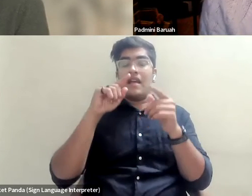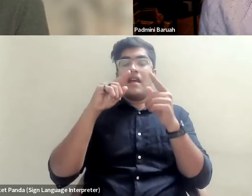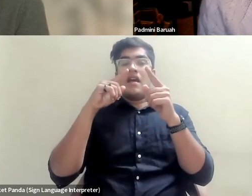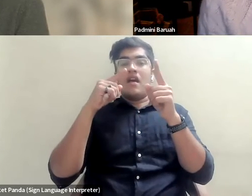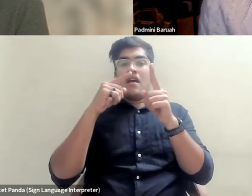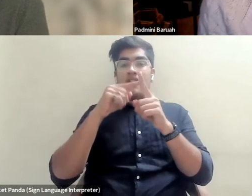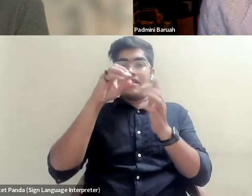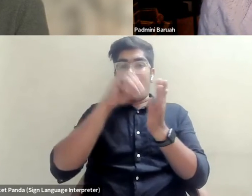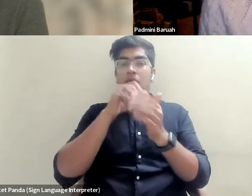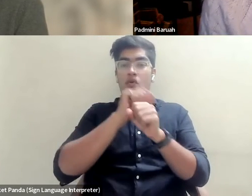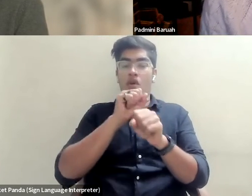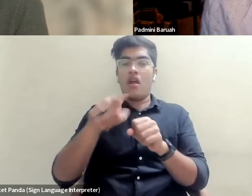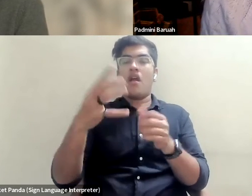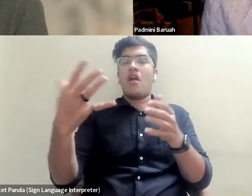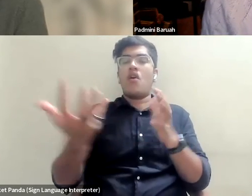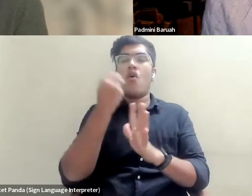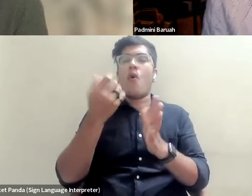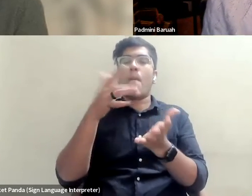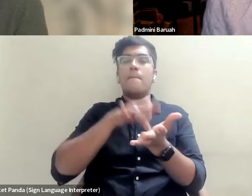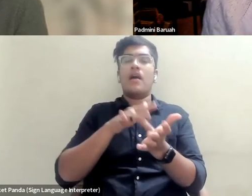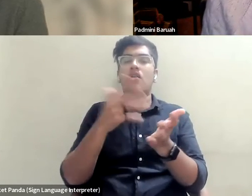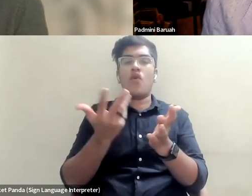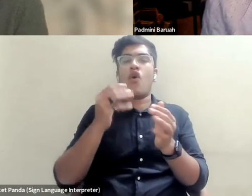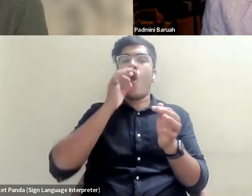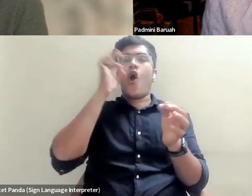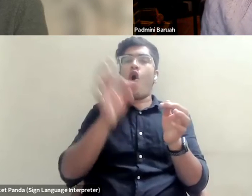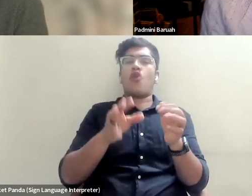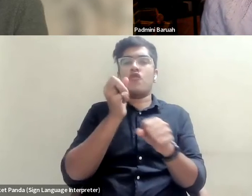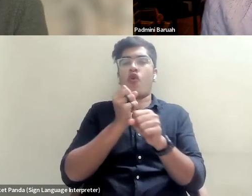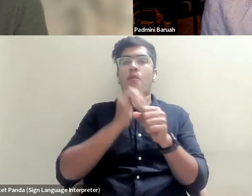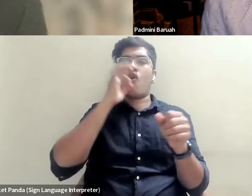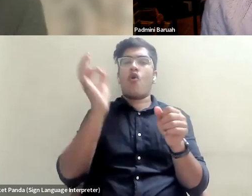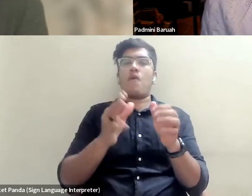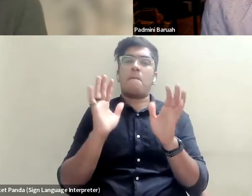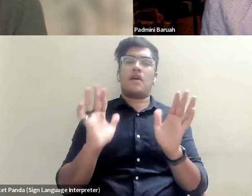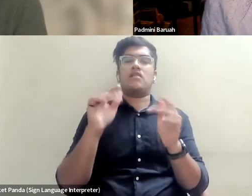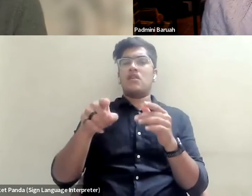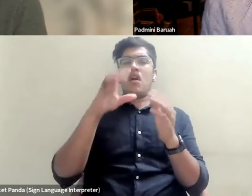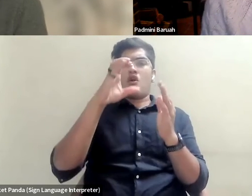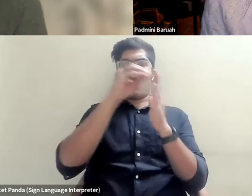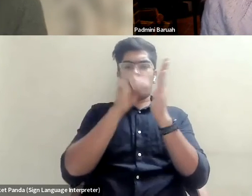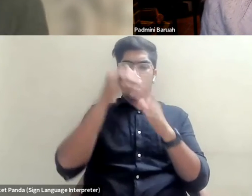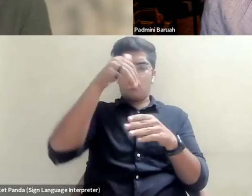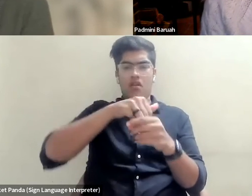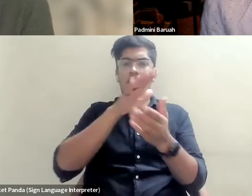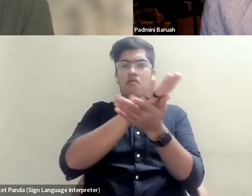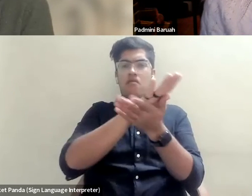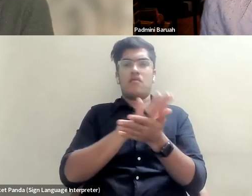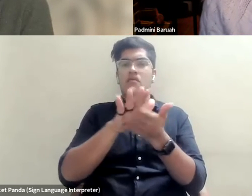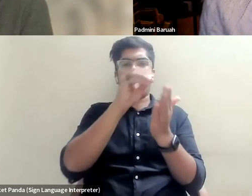executive order, not from any overarching law. So many things are wrong with the Foreigners Tribunal.